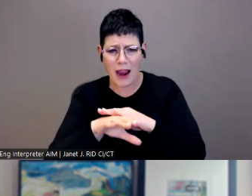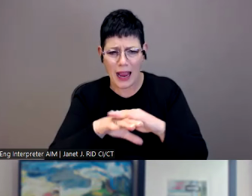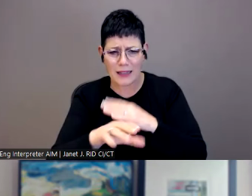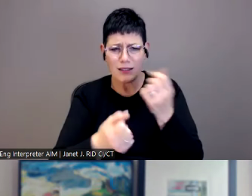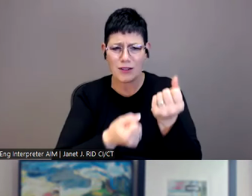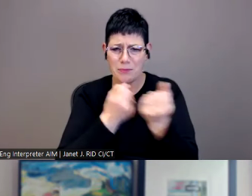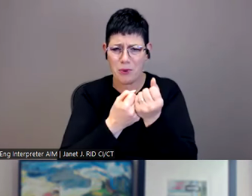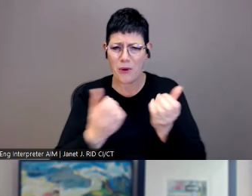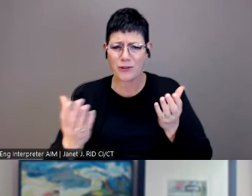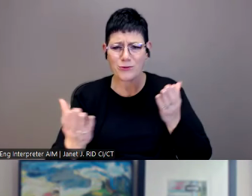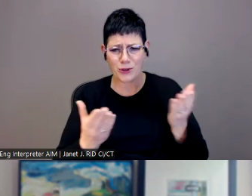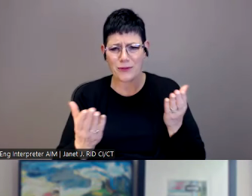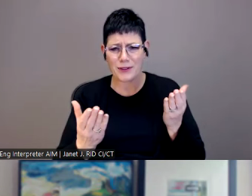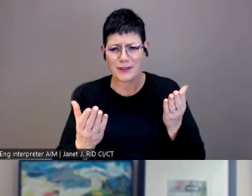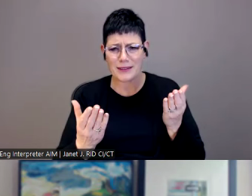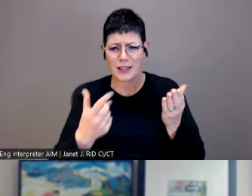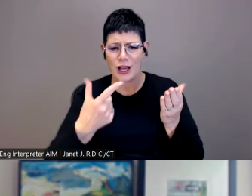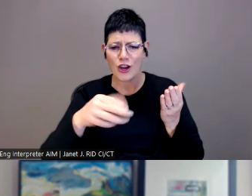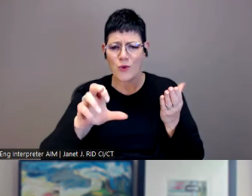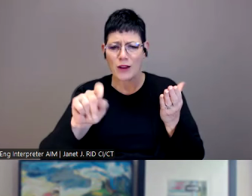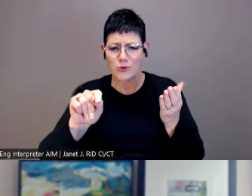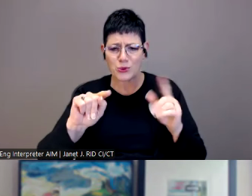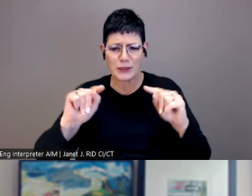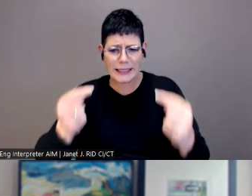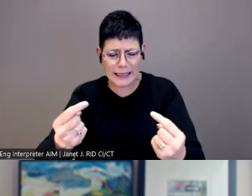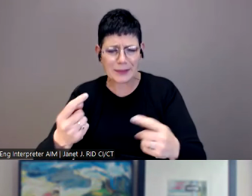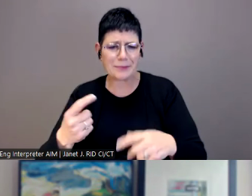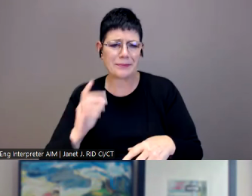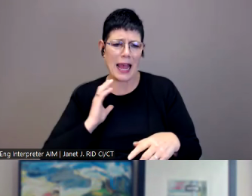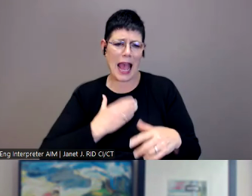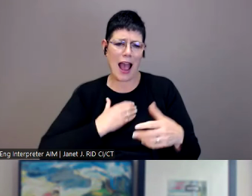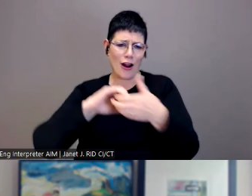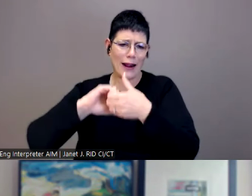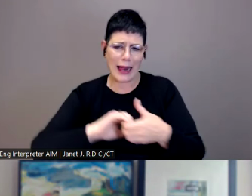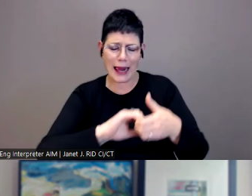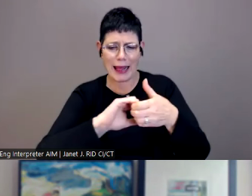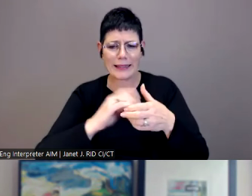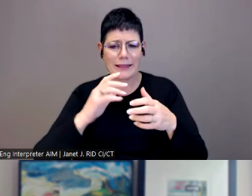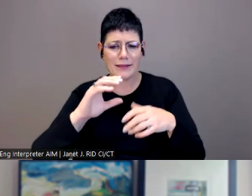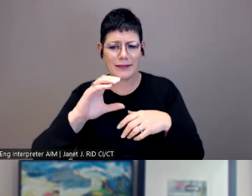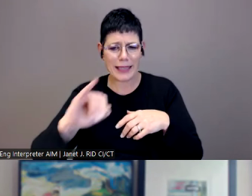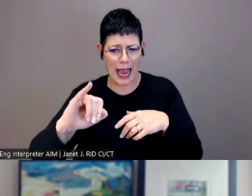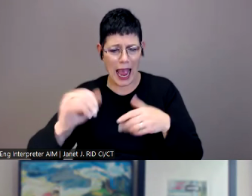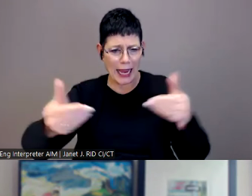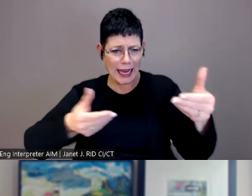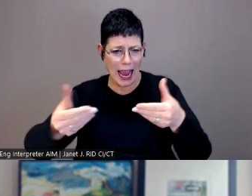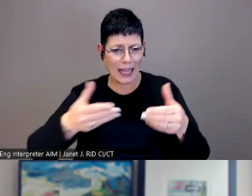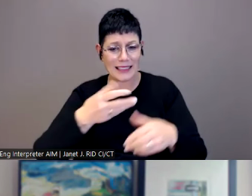support folks and to the Grassroots team and to our Collective Insight guests. And